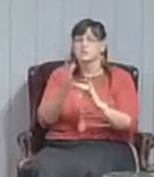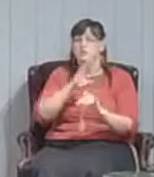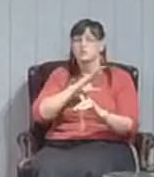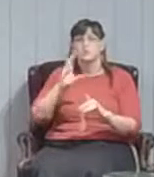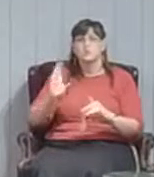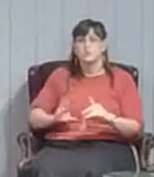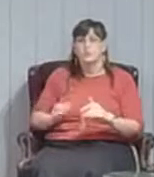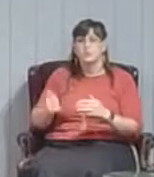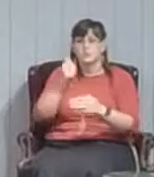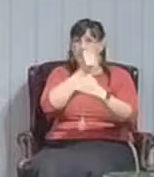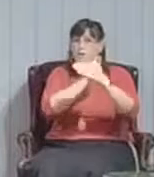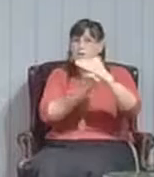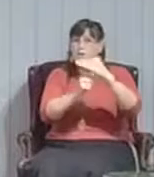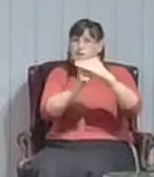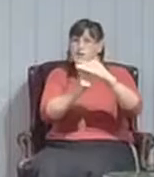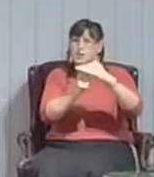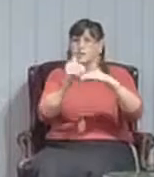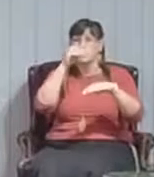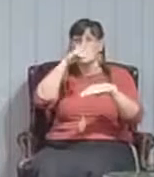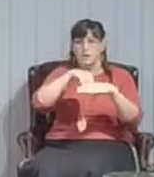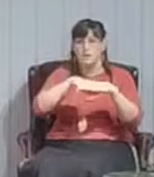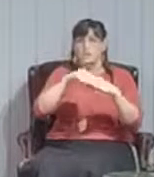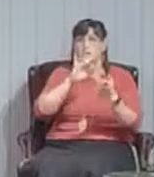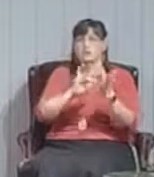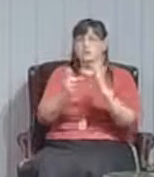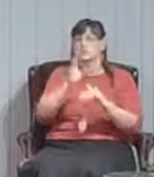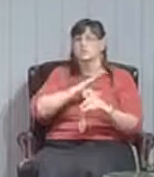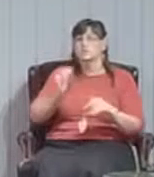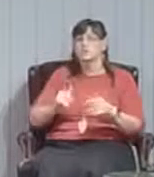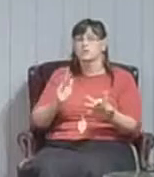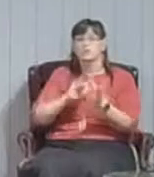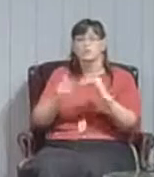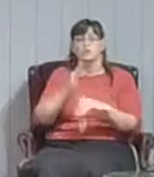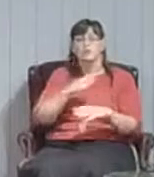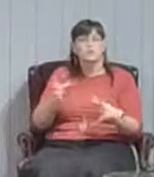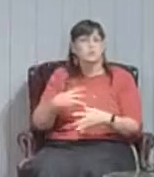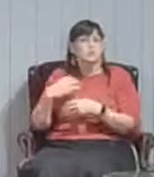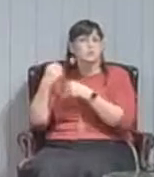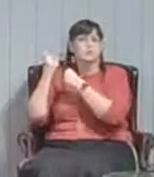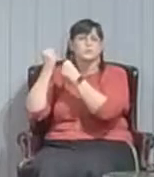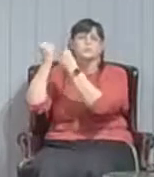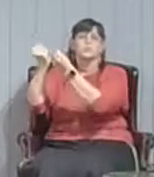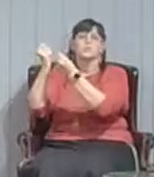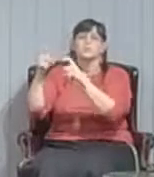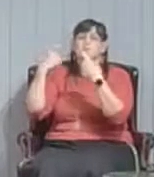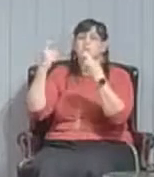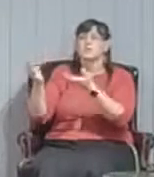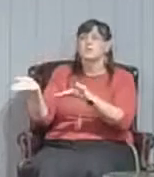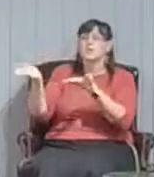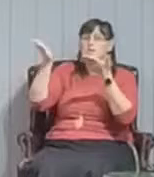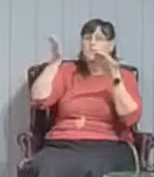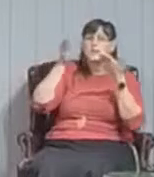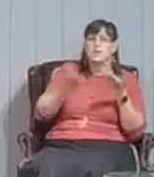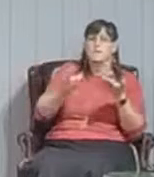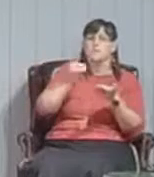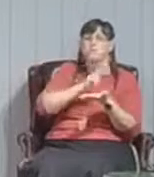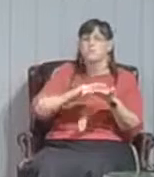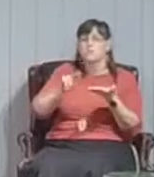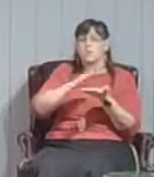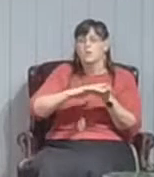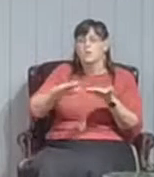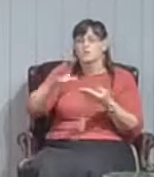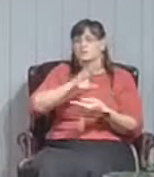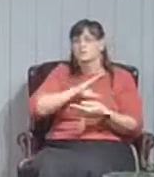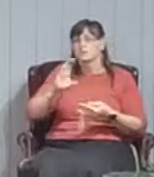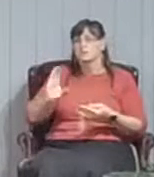Jesus Christ. Jesus took your sin and gave you the righteousness of God. And so God only praises